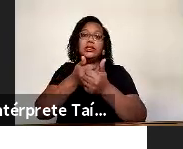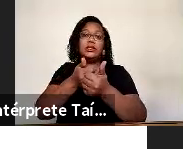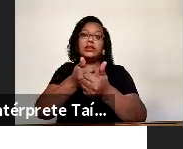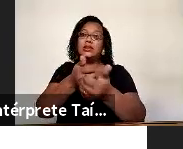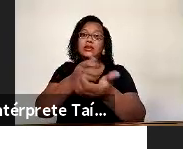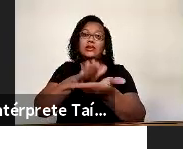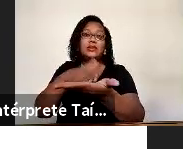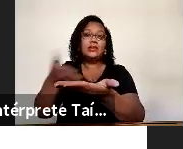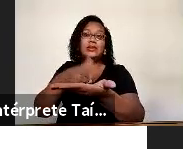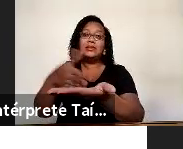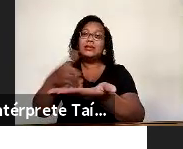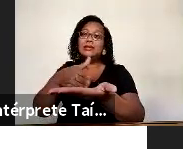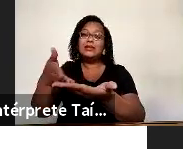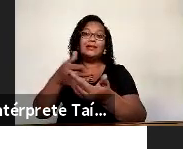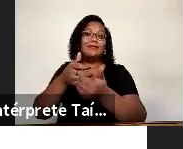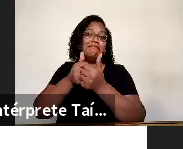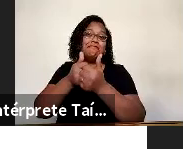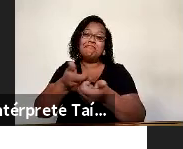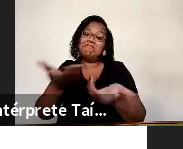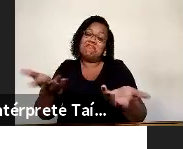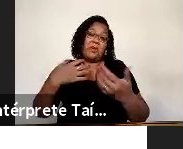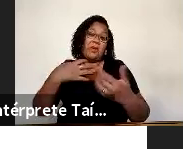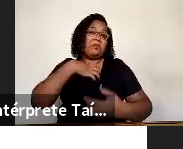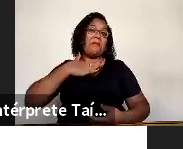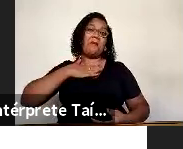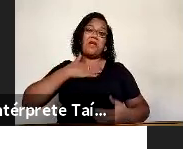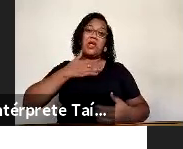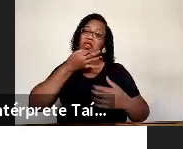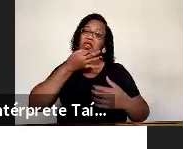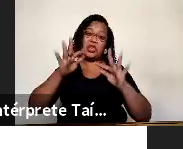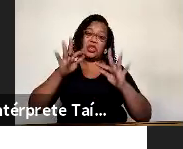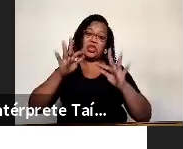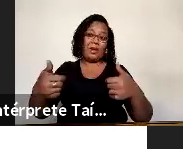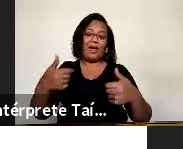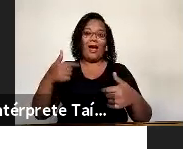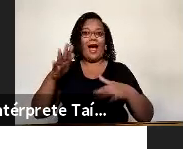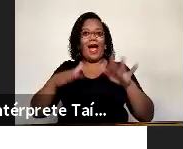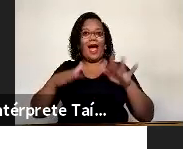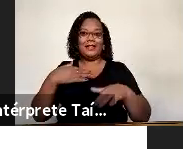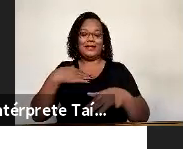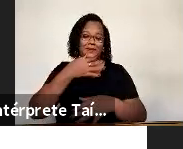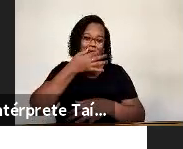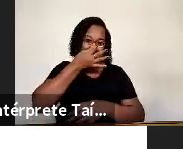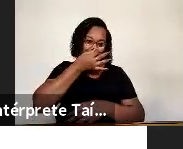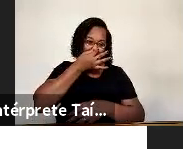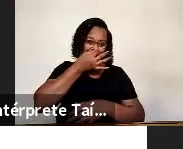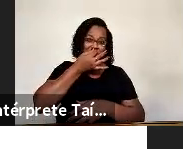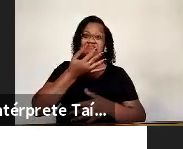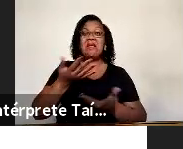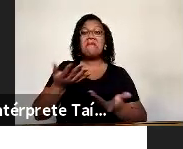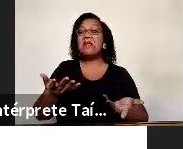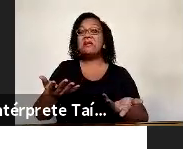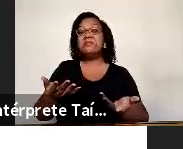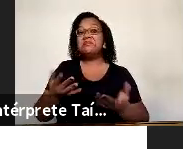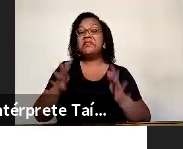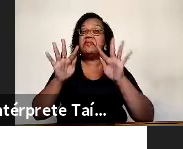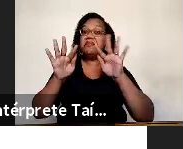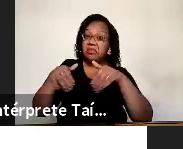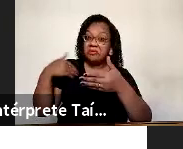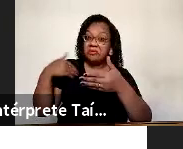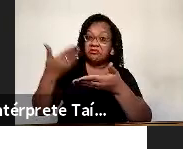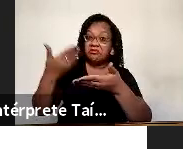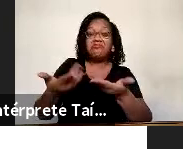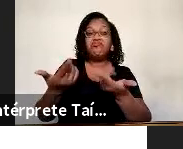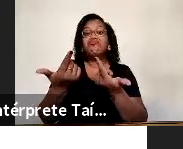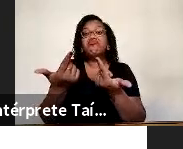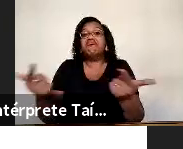it's okay. I might have a moment like that, but you know, it doesn't make a difference. I just have to interpret what is being said. And I'll let the